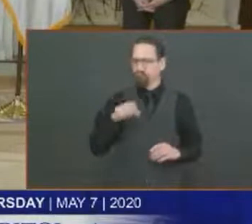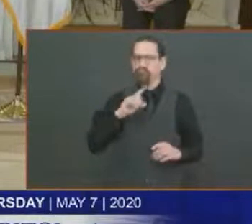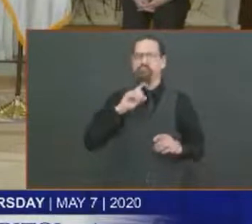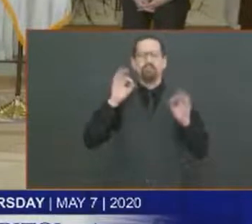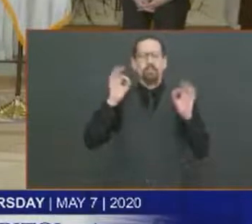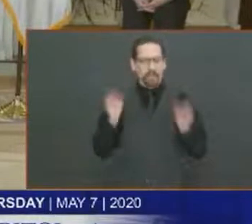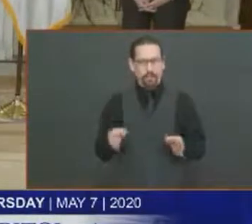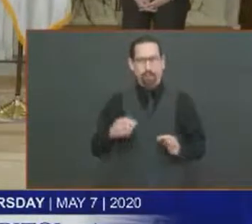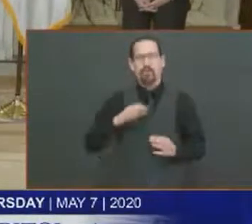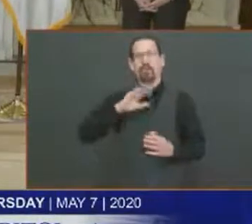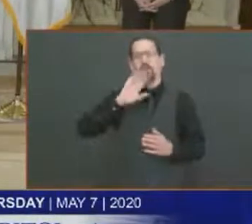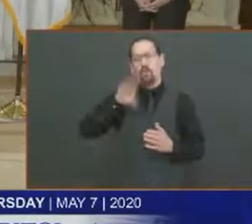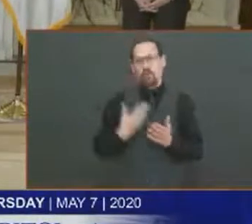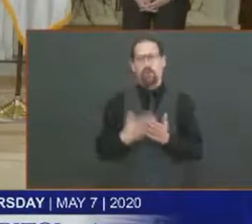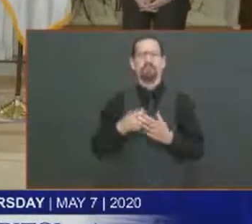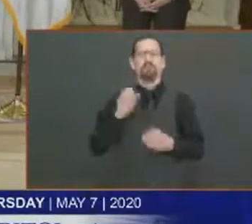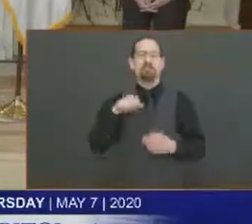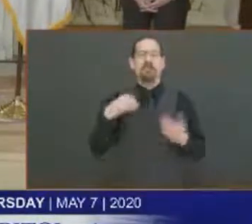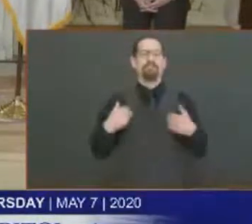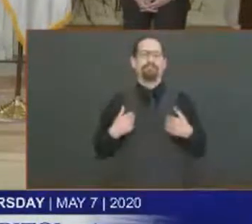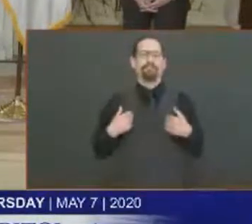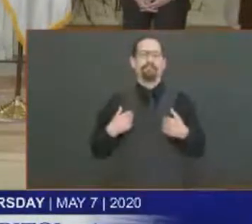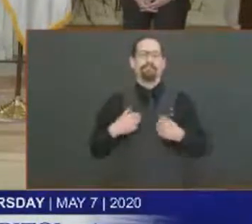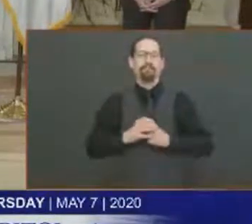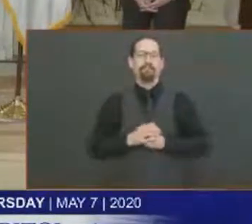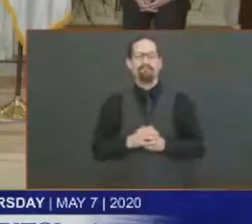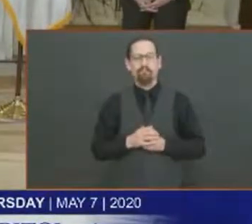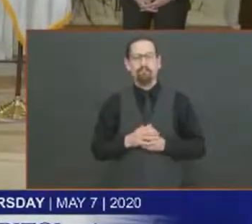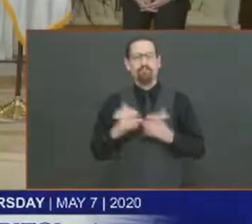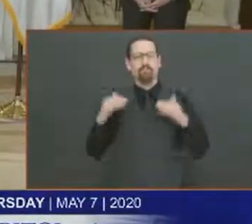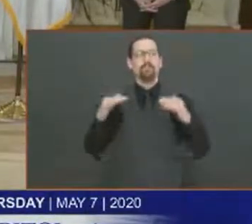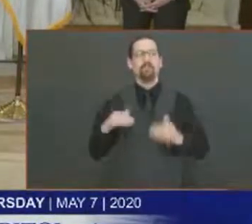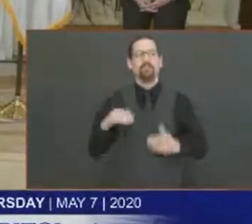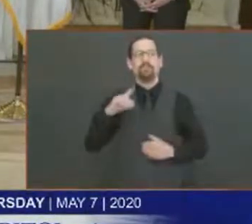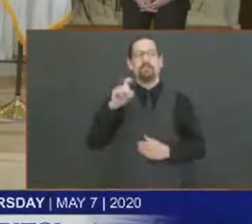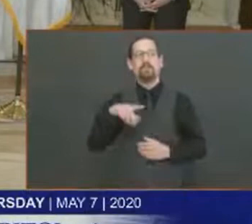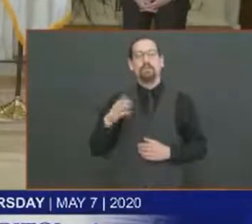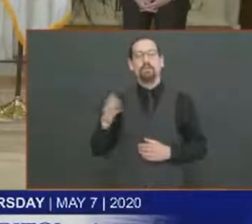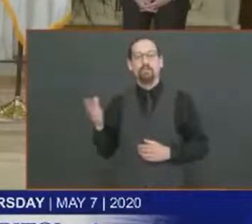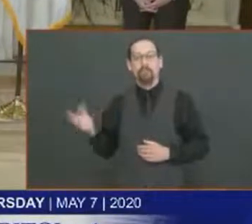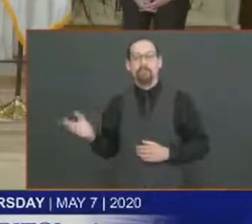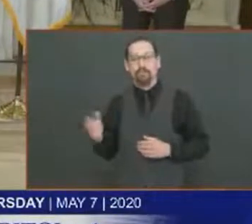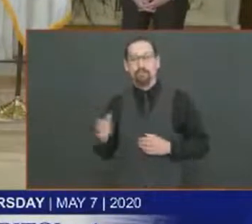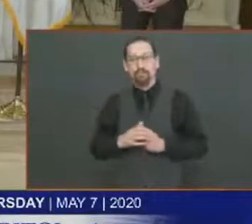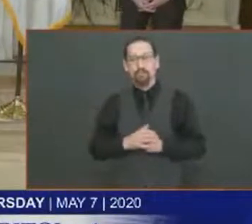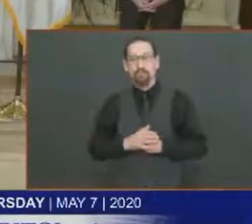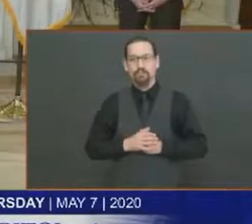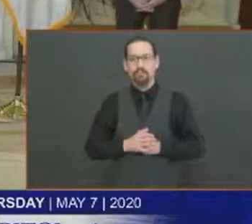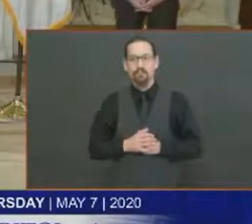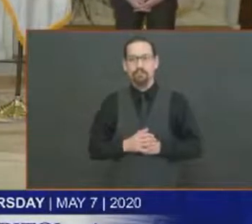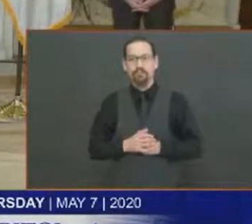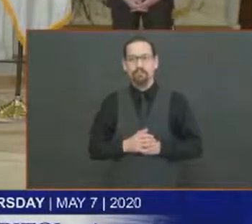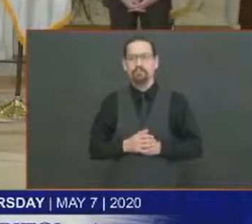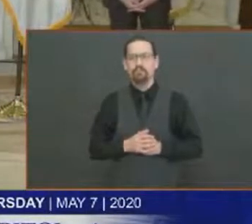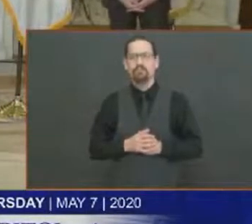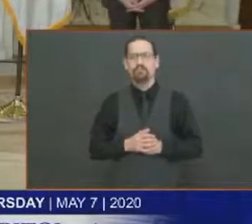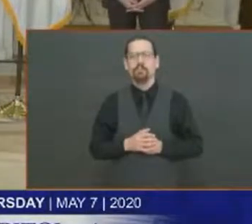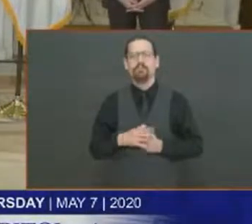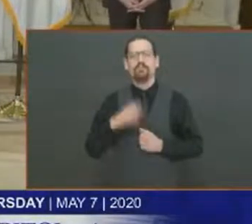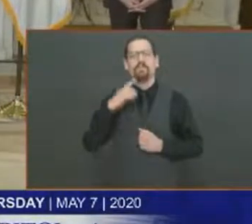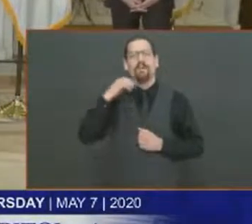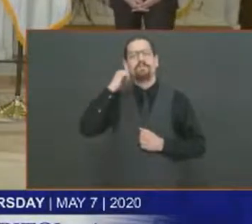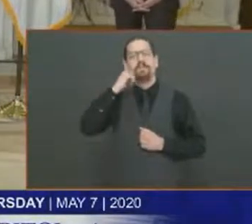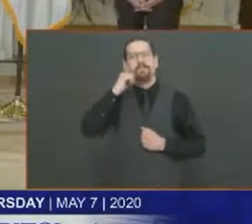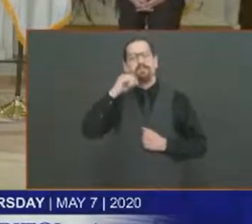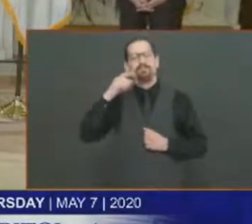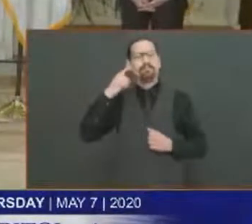of it. Nancy Thomas of RI News Today has a similar note and also question. We hear every day about specific